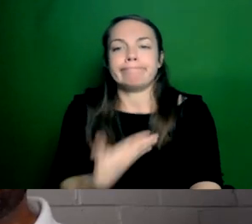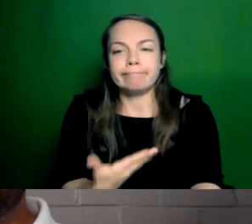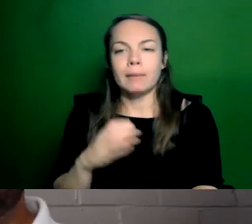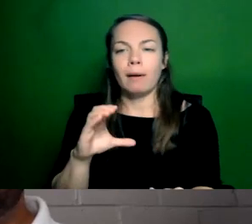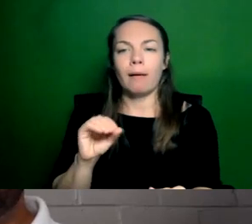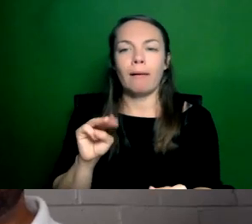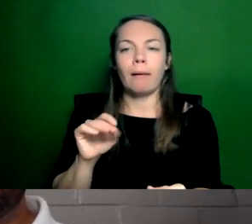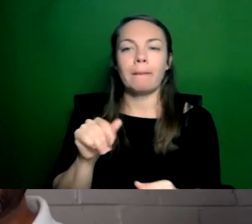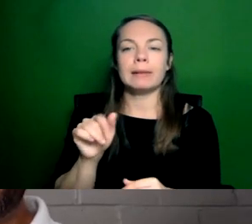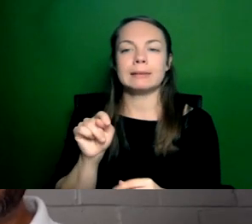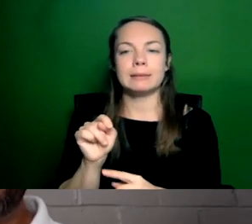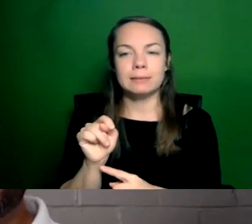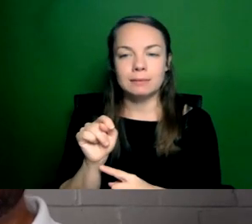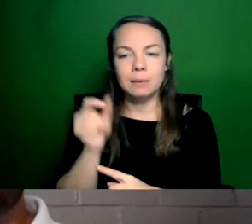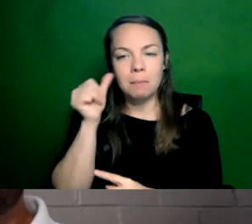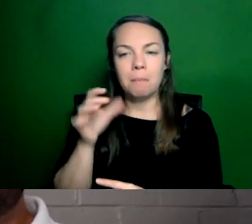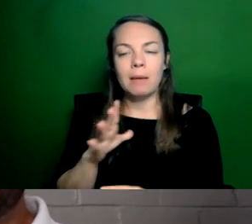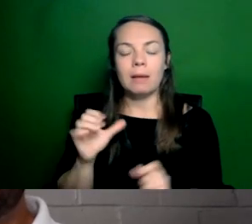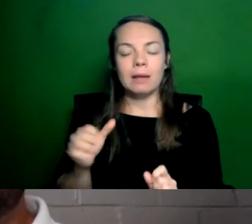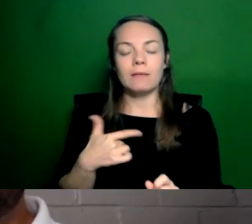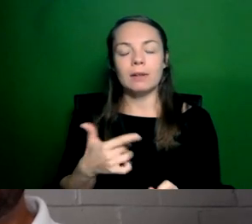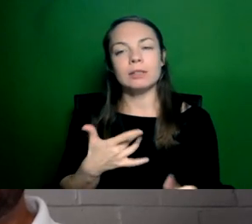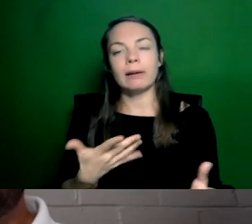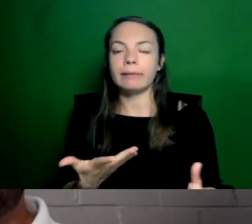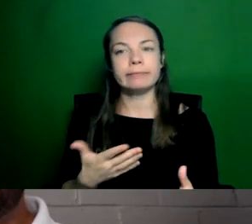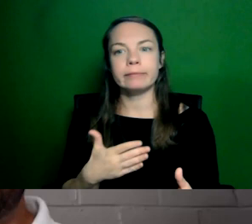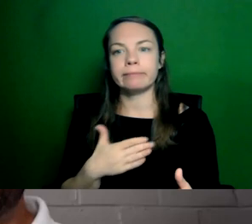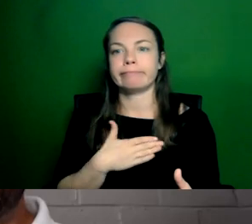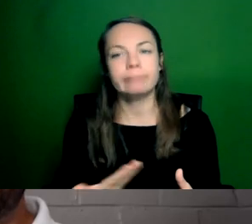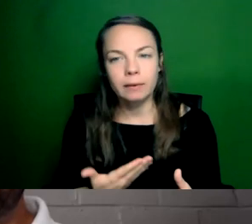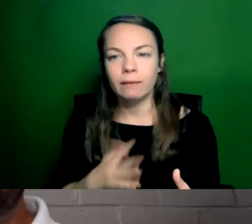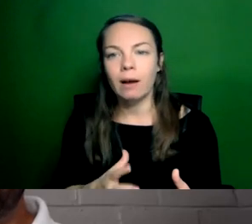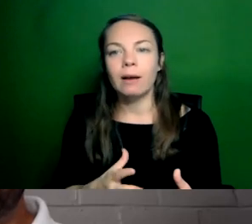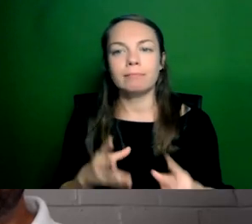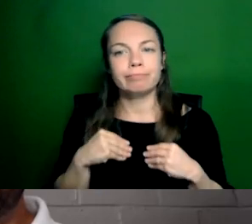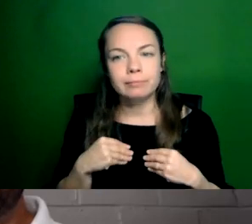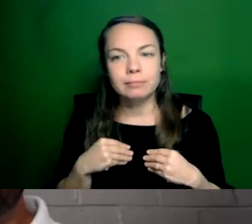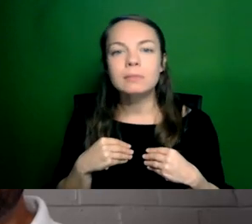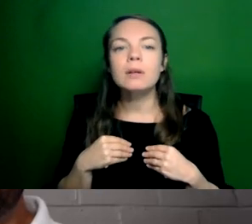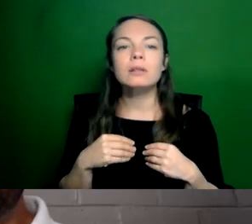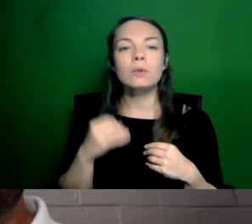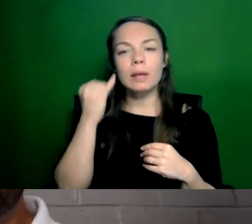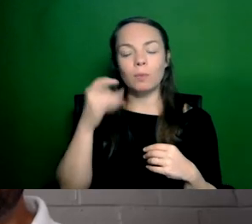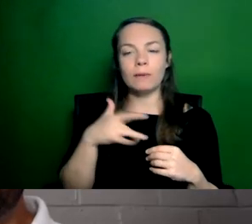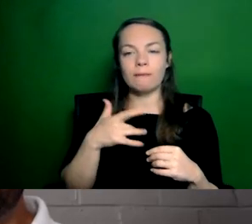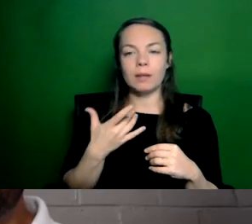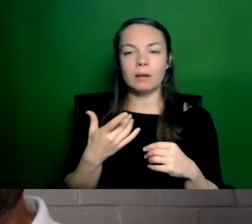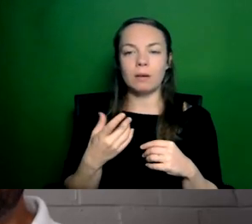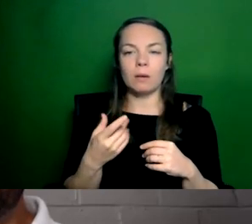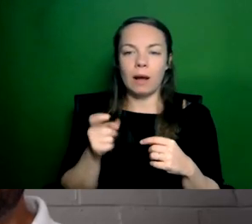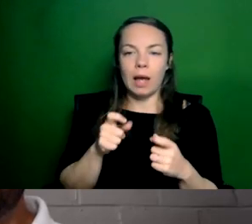we are feeling boxed in and having to perform our gender of masculinity, that we are often asked to,